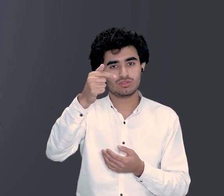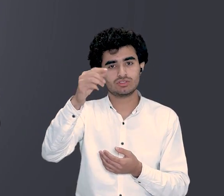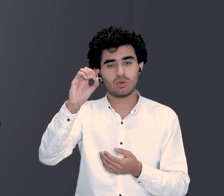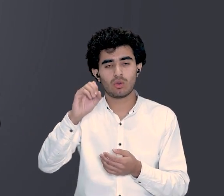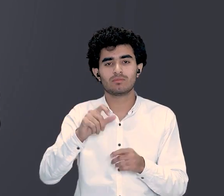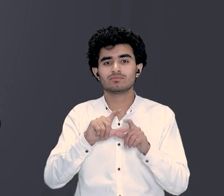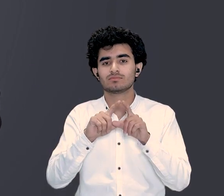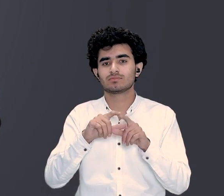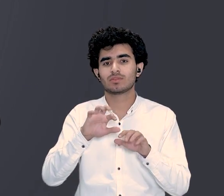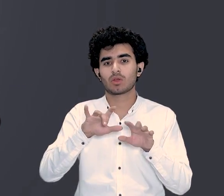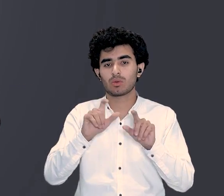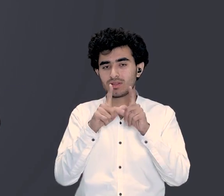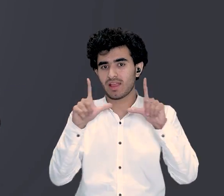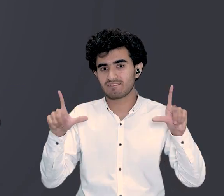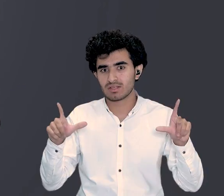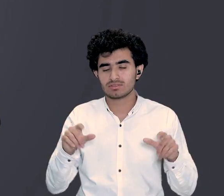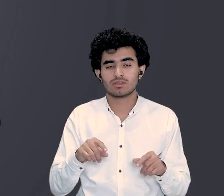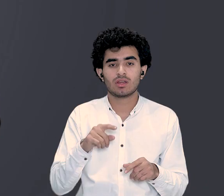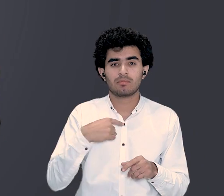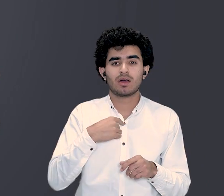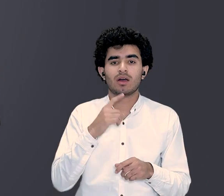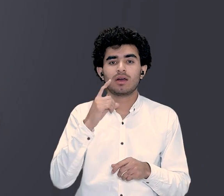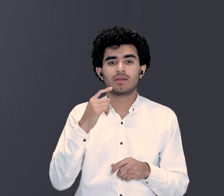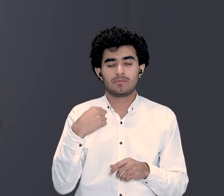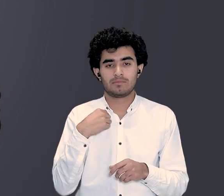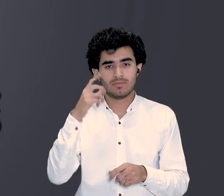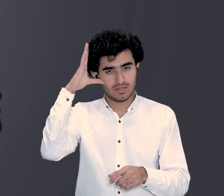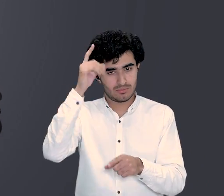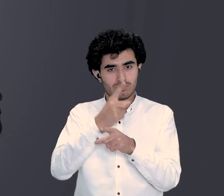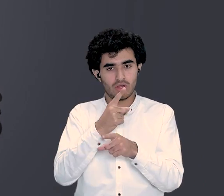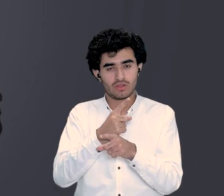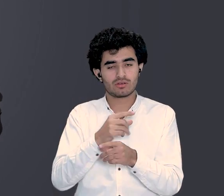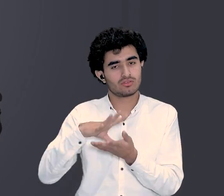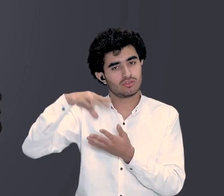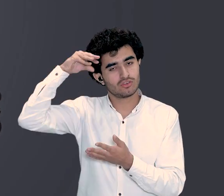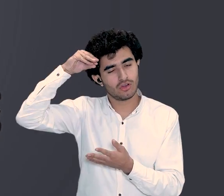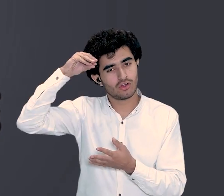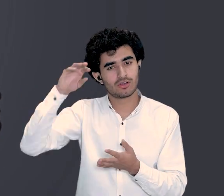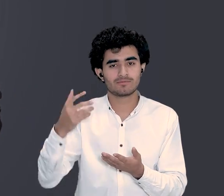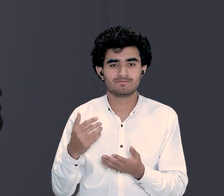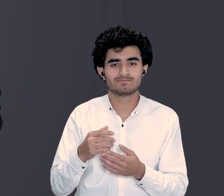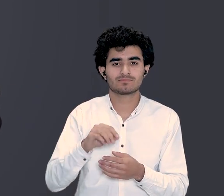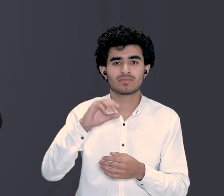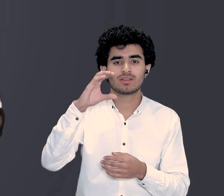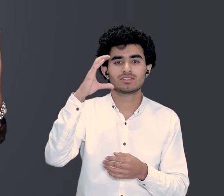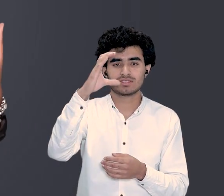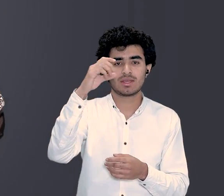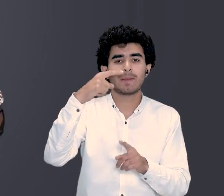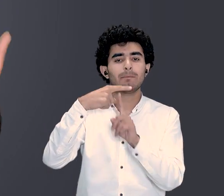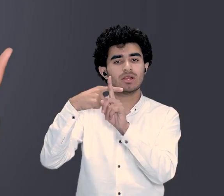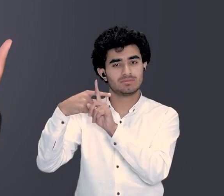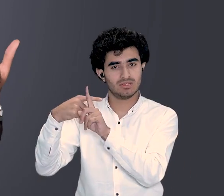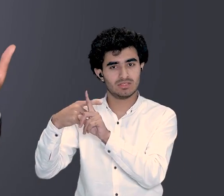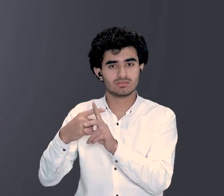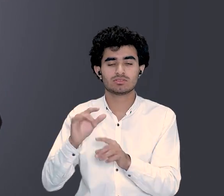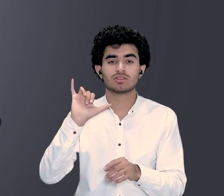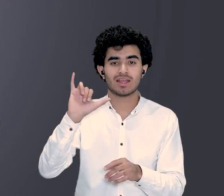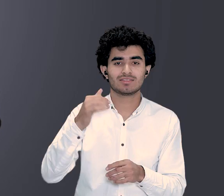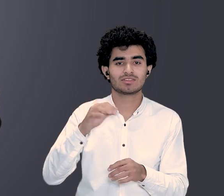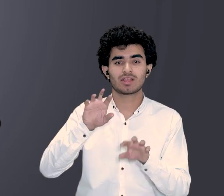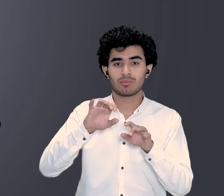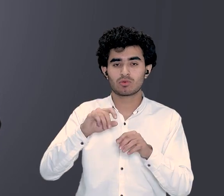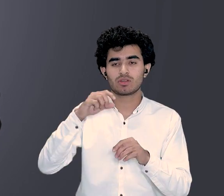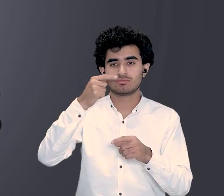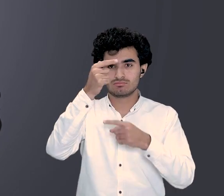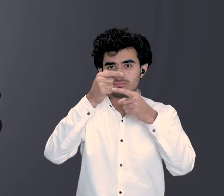himself C++ when he was in the early 90s, when he was around 12 years of age. And together with our team, we have